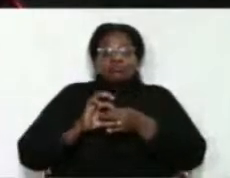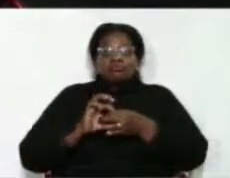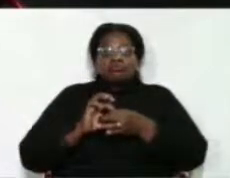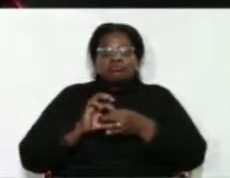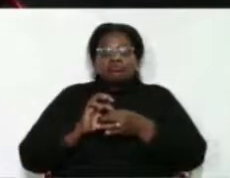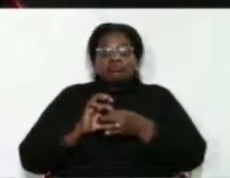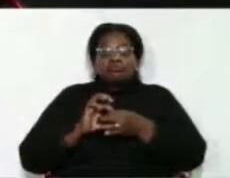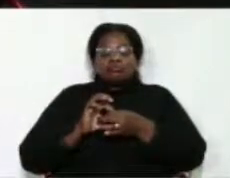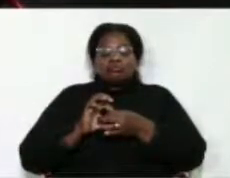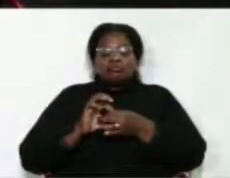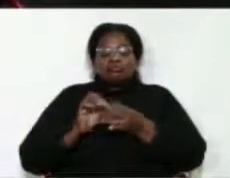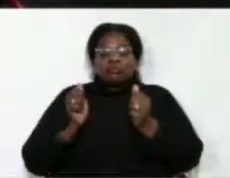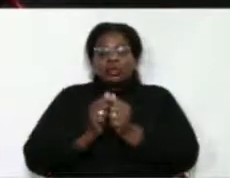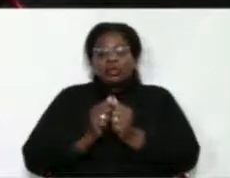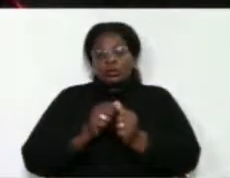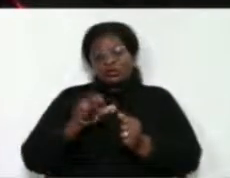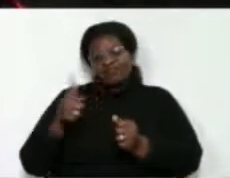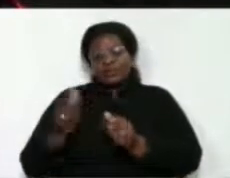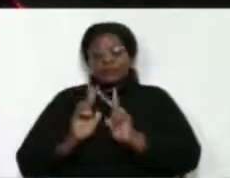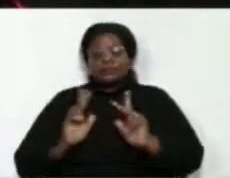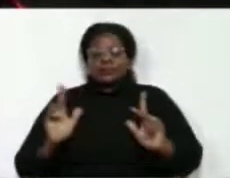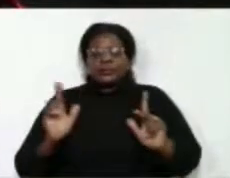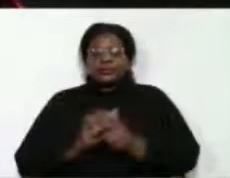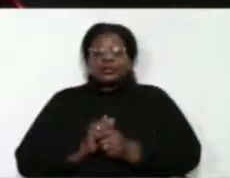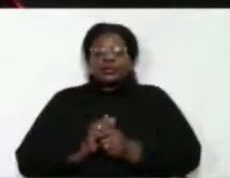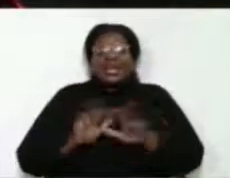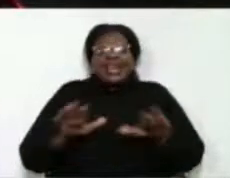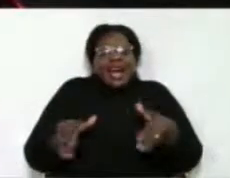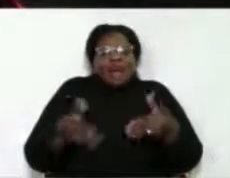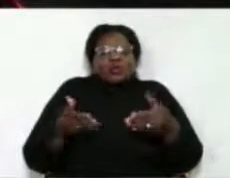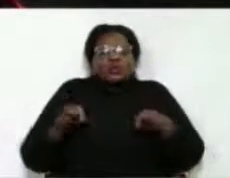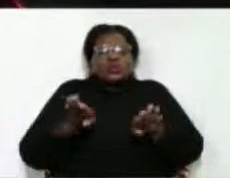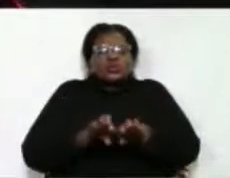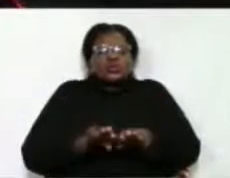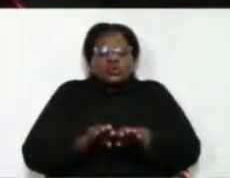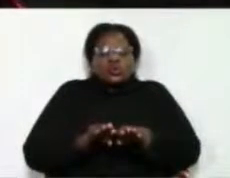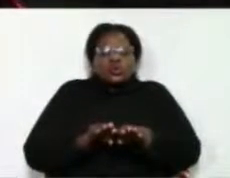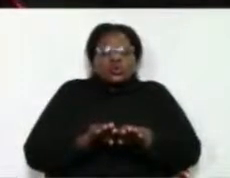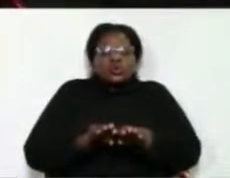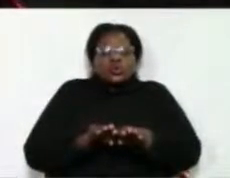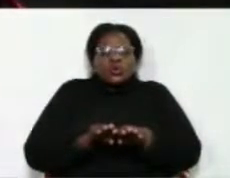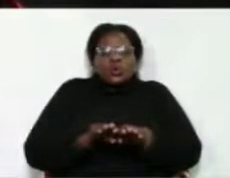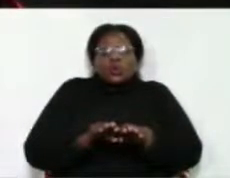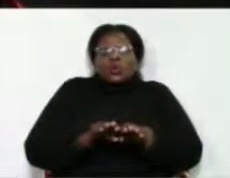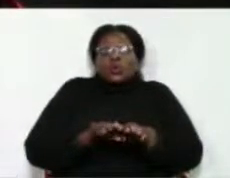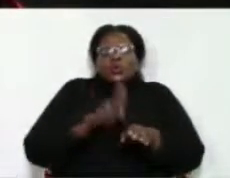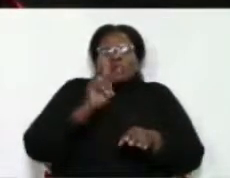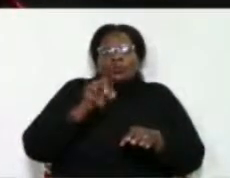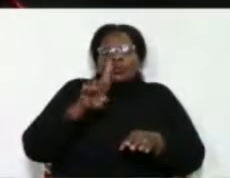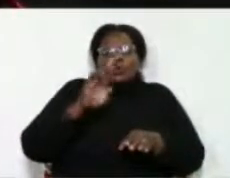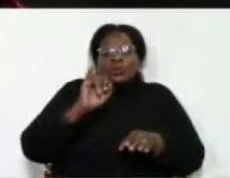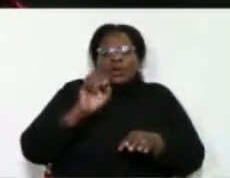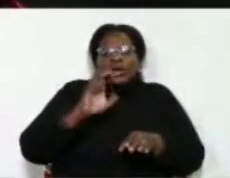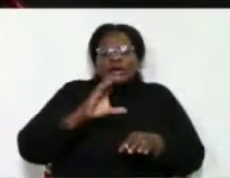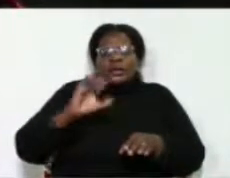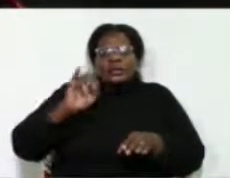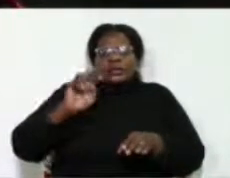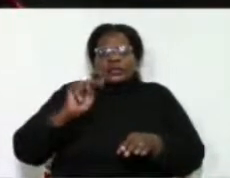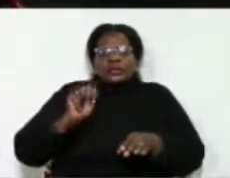form collaborations, and also how to do pricing and costing. We are joined in the studio